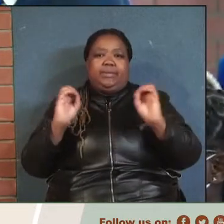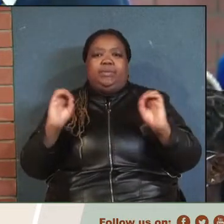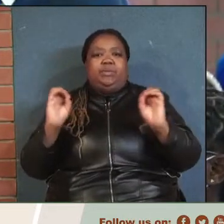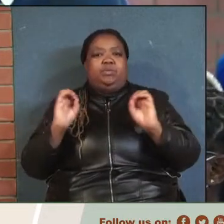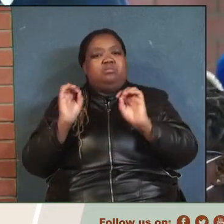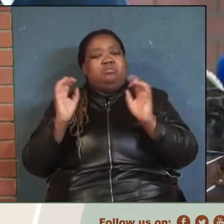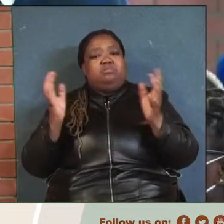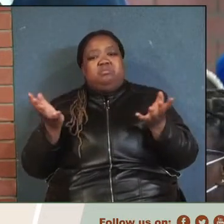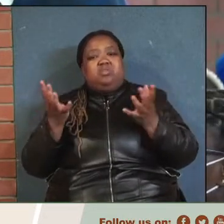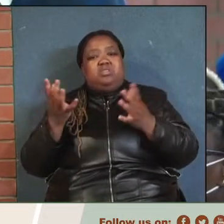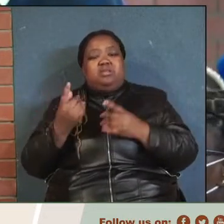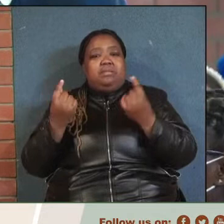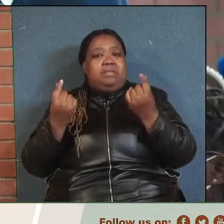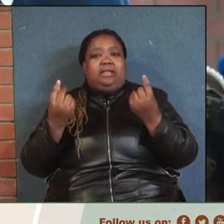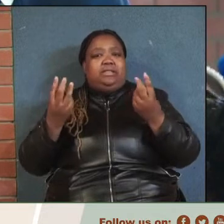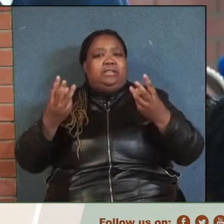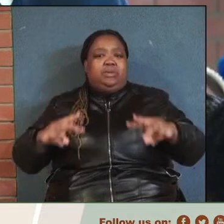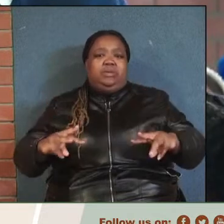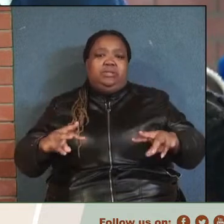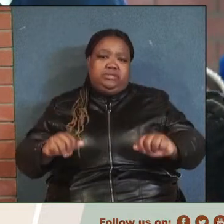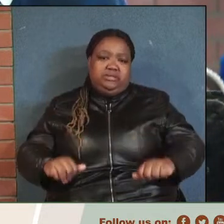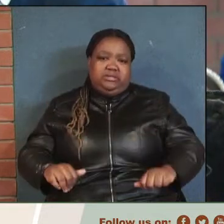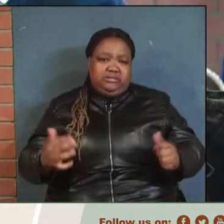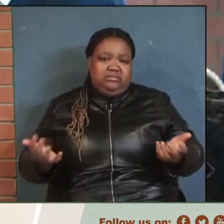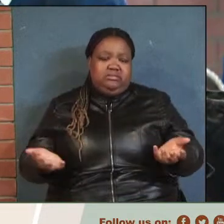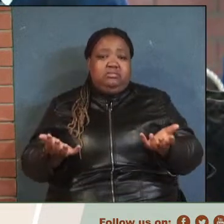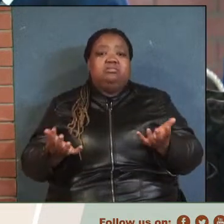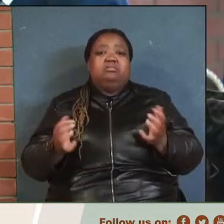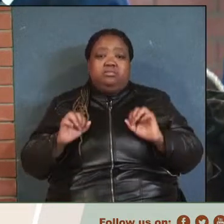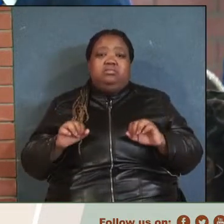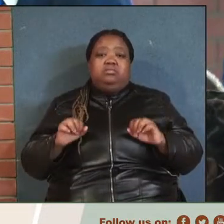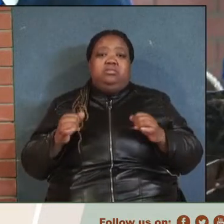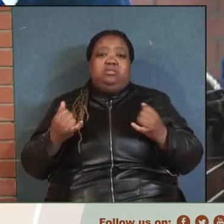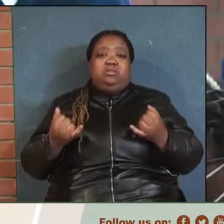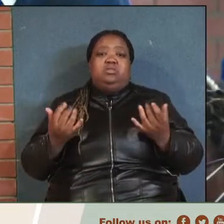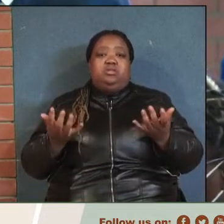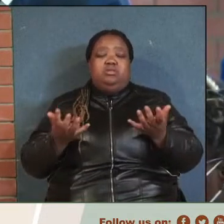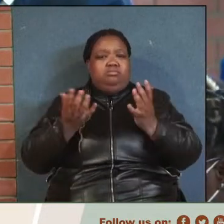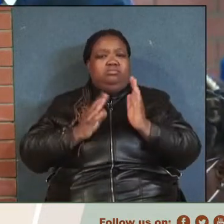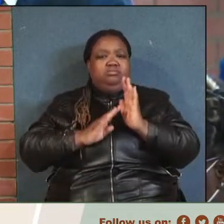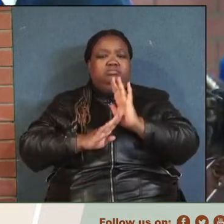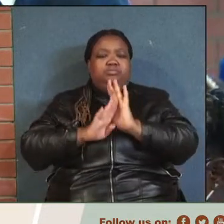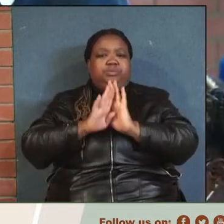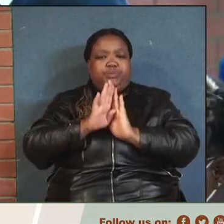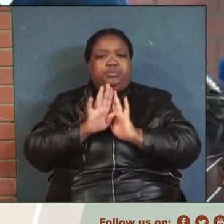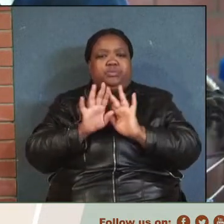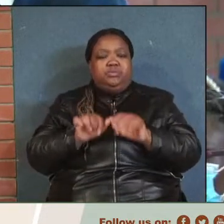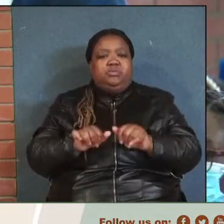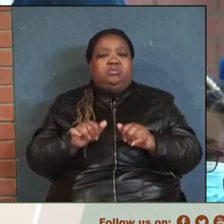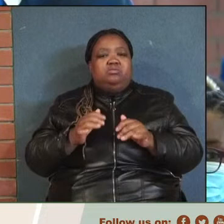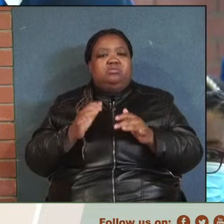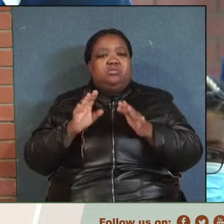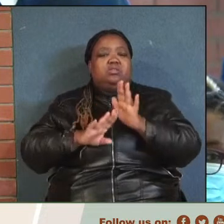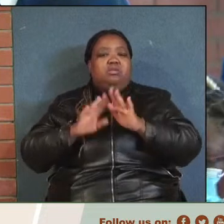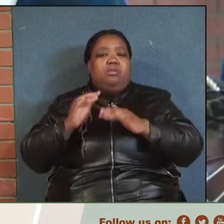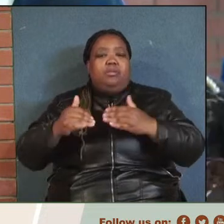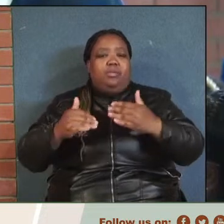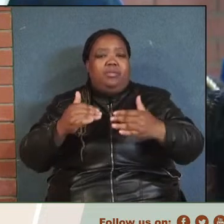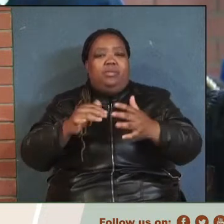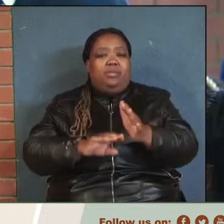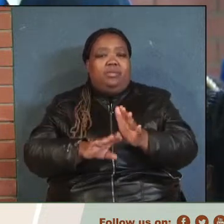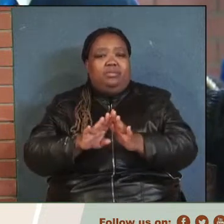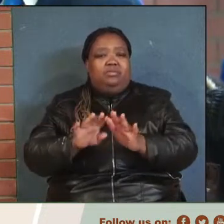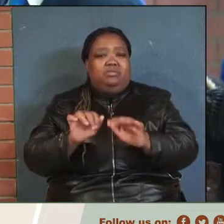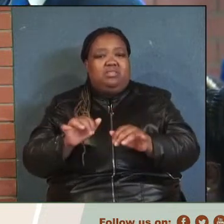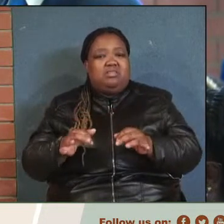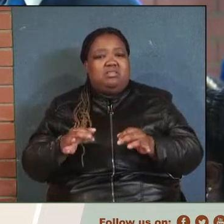a wastage of their equity. Therefore, in terms of finance, there has been an alleviation. Proceeding without any deviation, neither procrastination